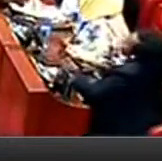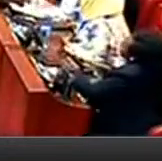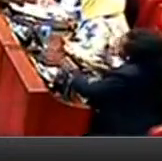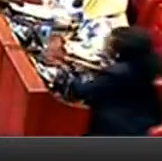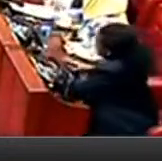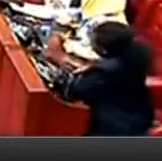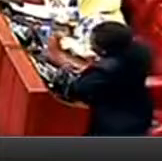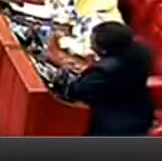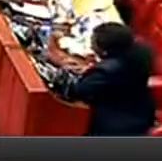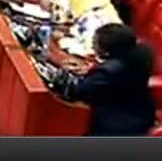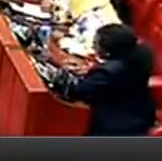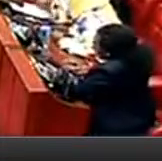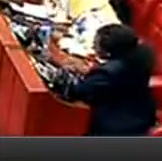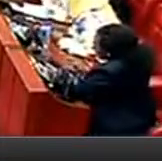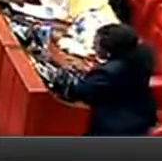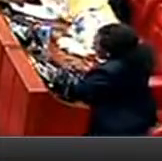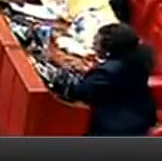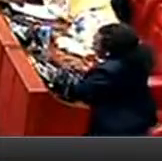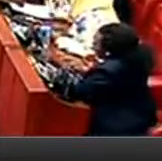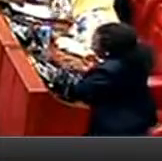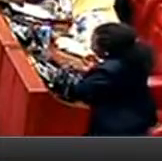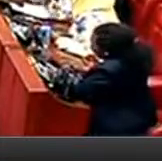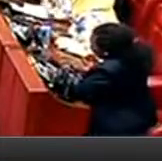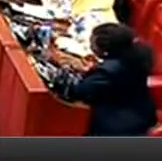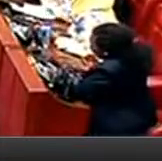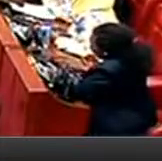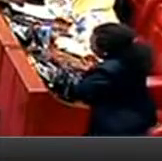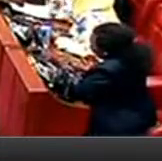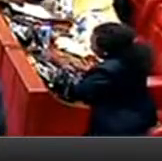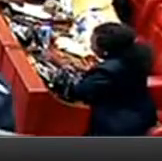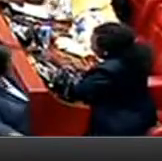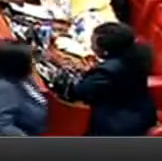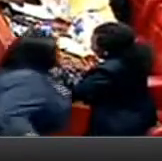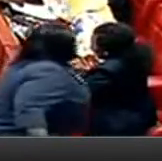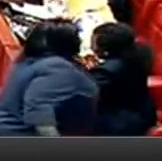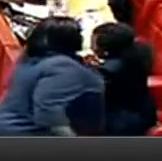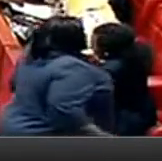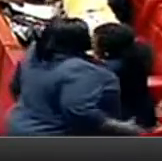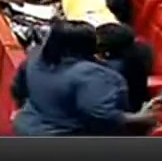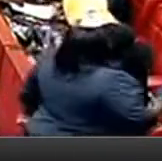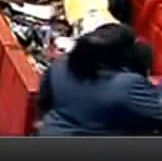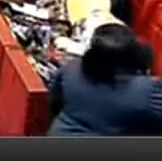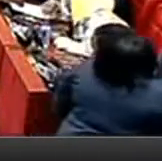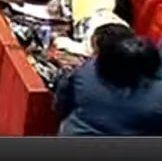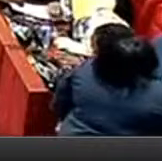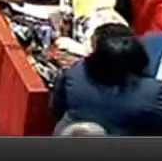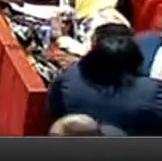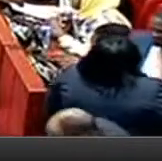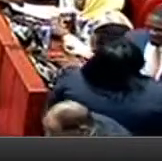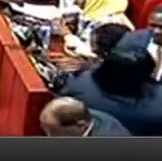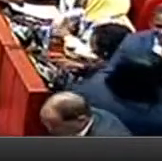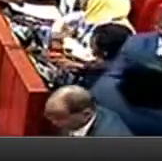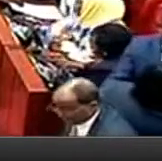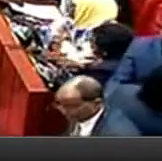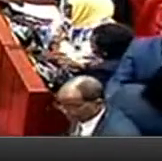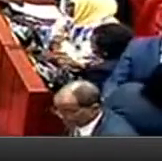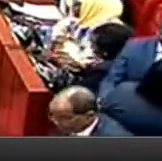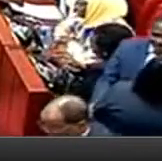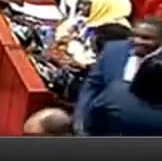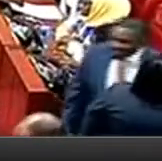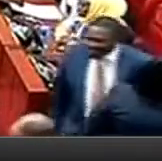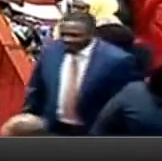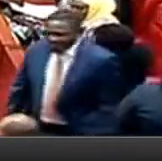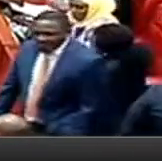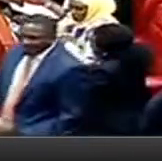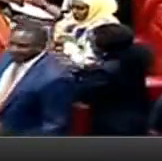his career as an assistant lecturer in law at Moi University immediately upon graduating with an undergraduate degree